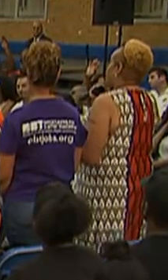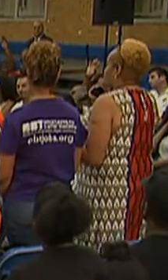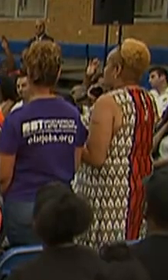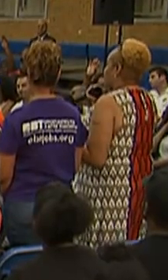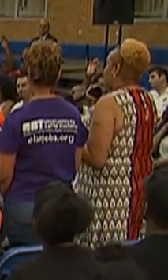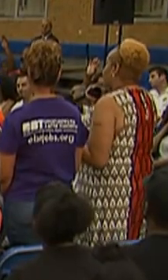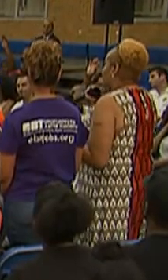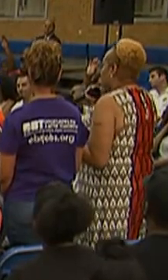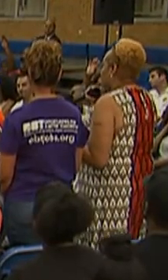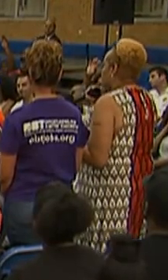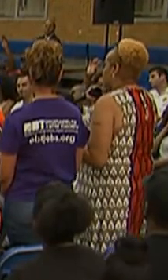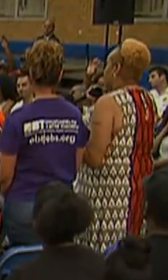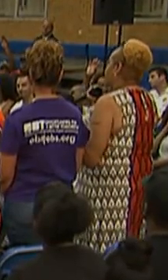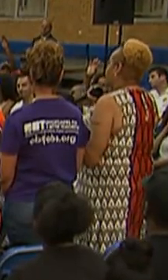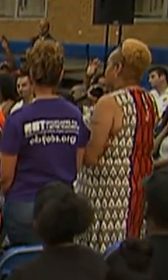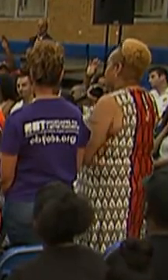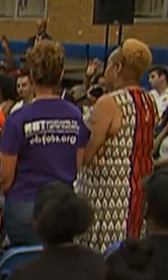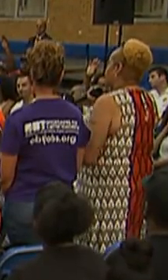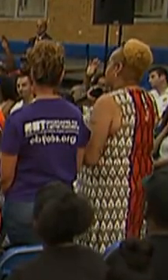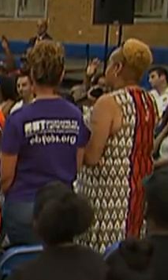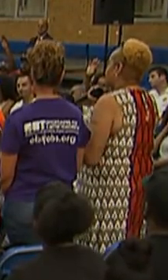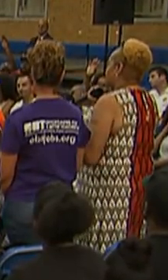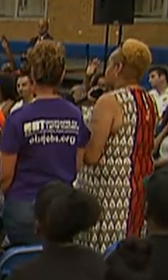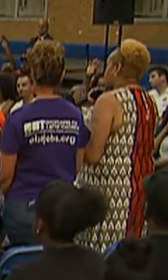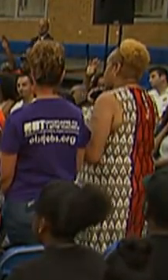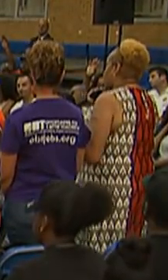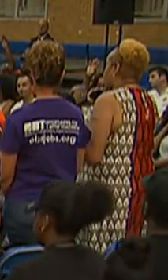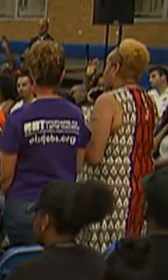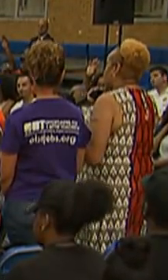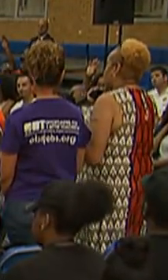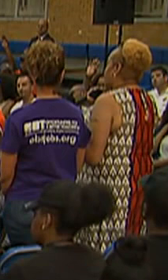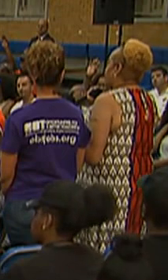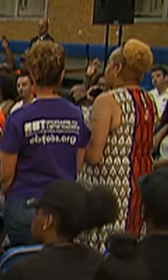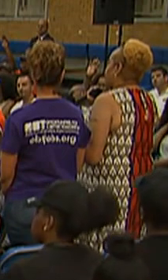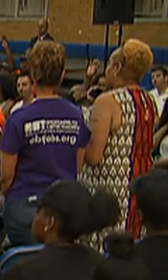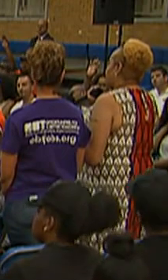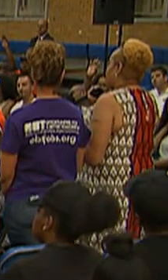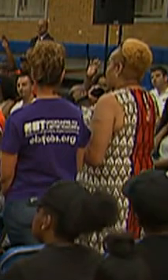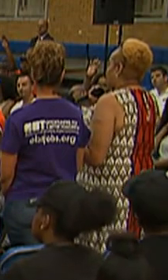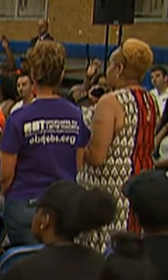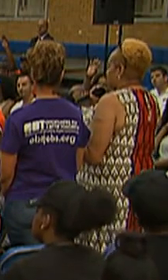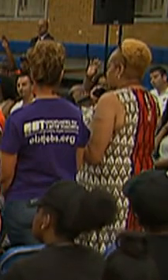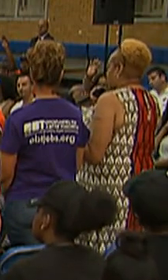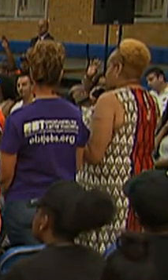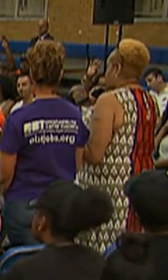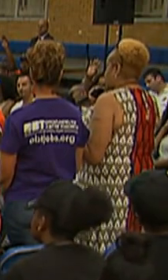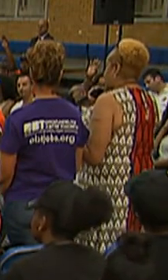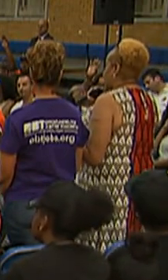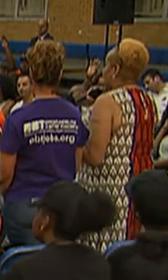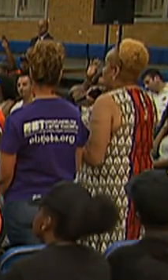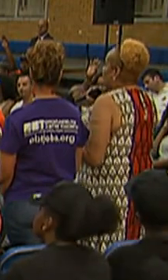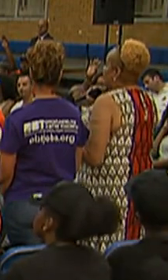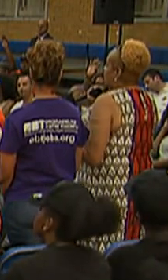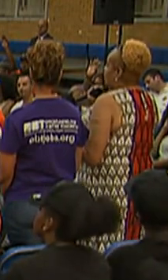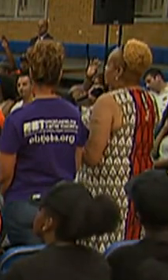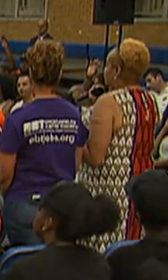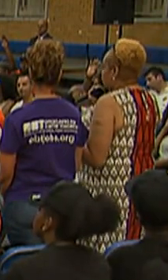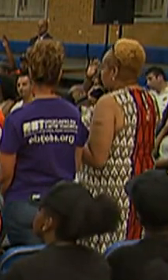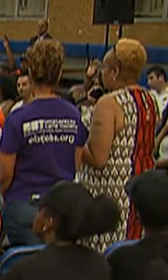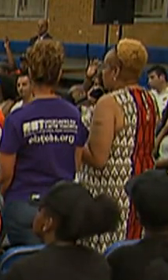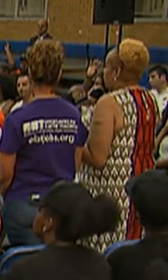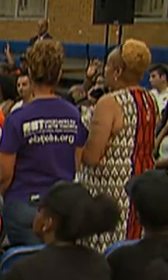about 180,000 young adults ages 16 and 24 that are disconnected, right?